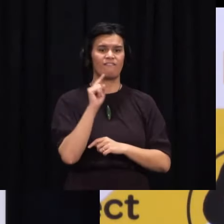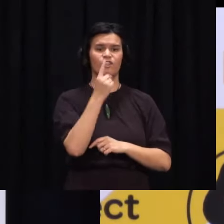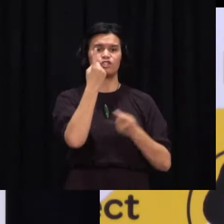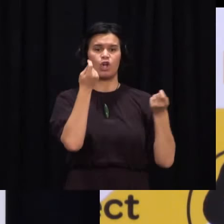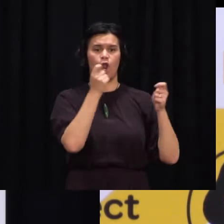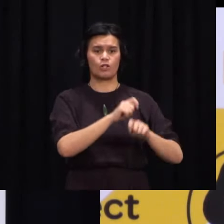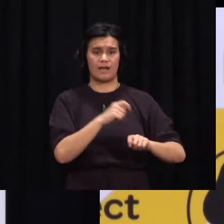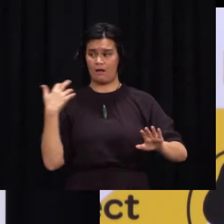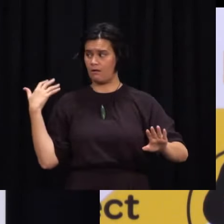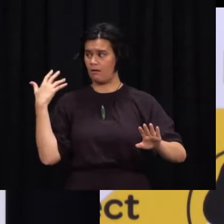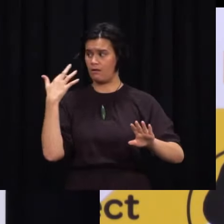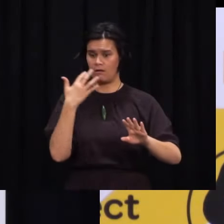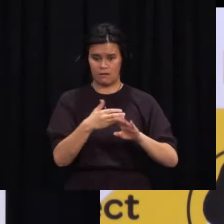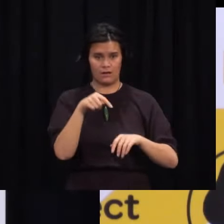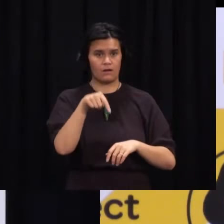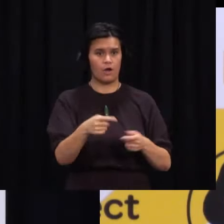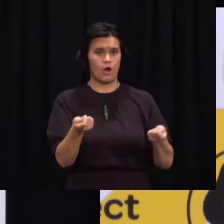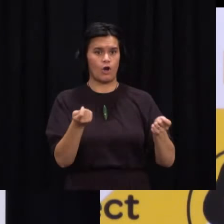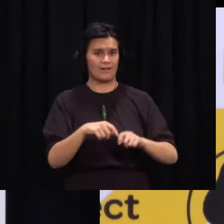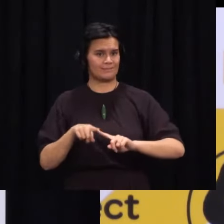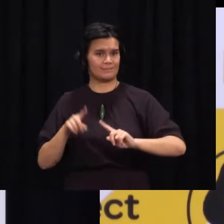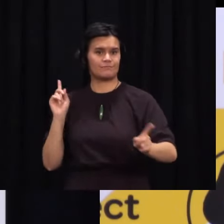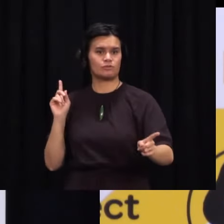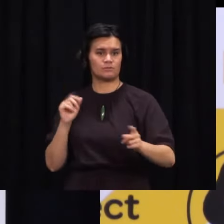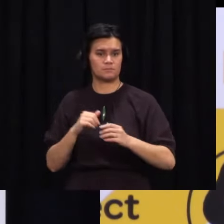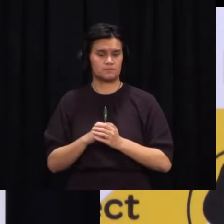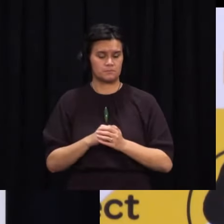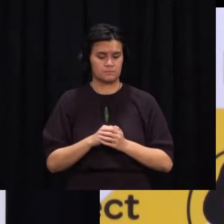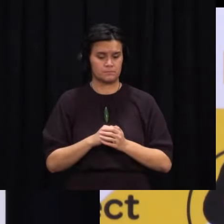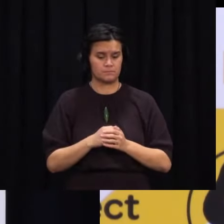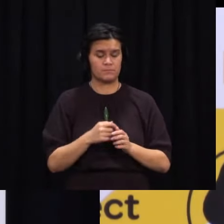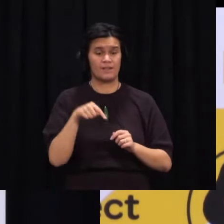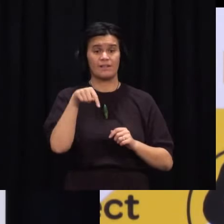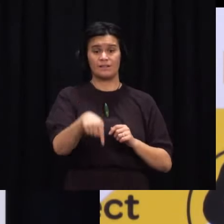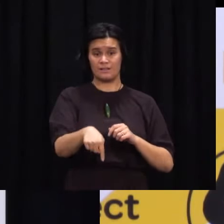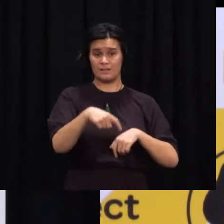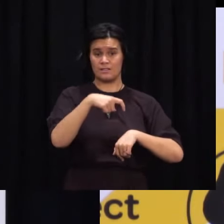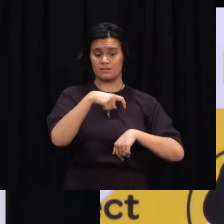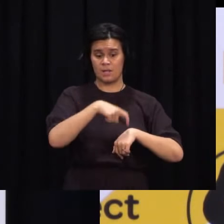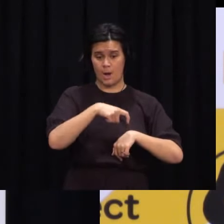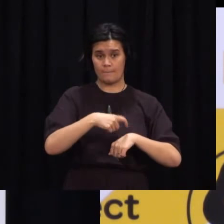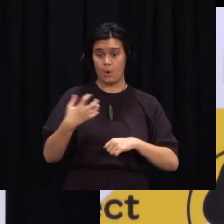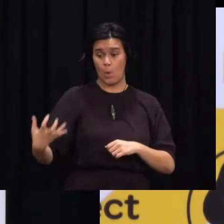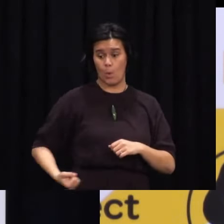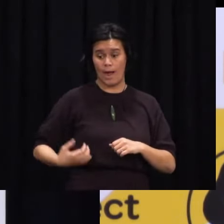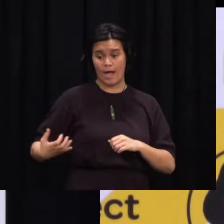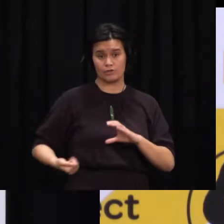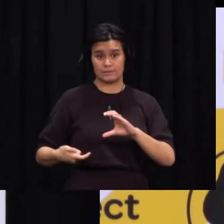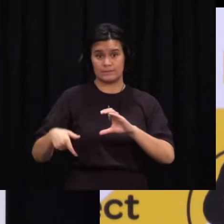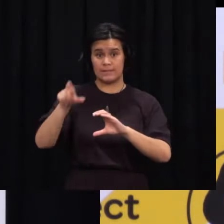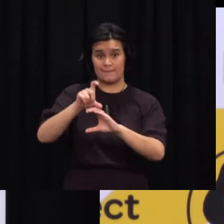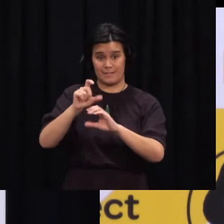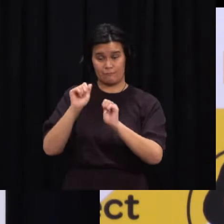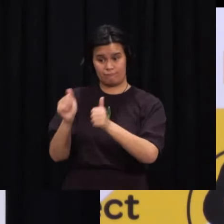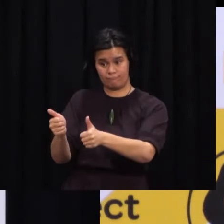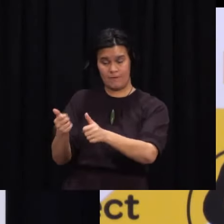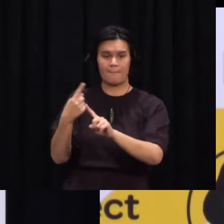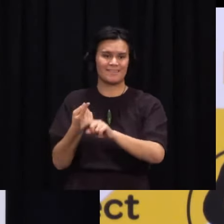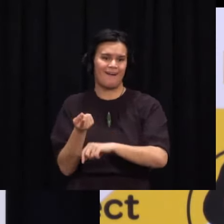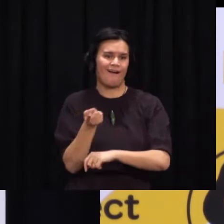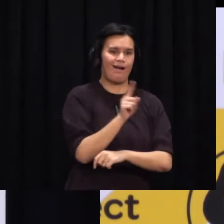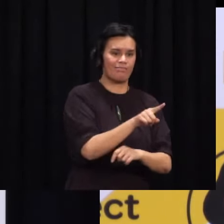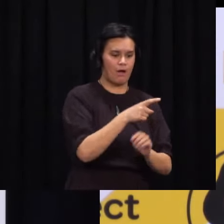using the resurgence payment. That in the past had tended to be a one-off payment. We've now put it on a regular cycle. Every 3 weeks,